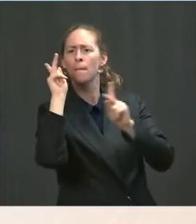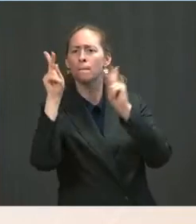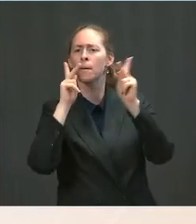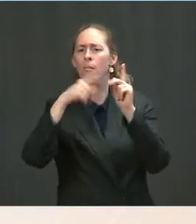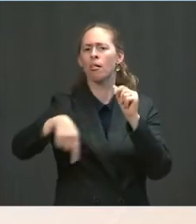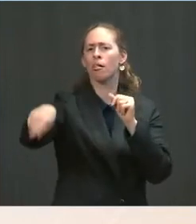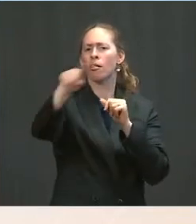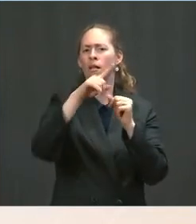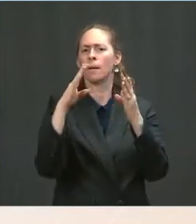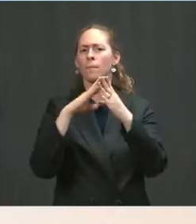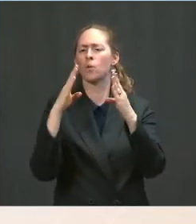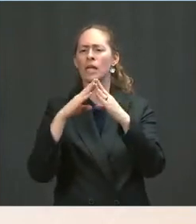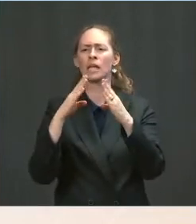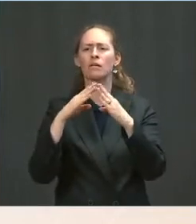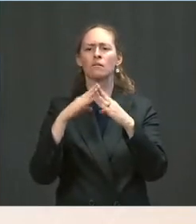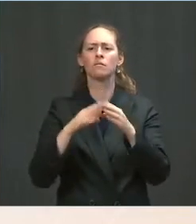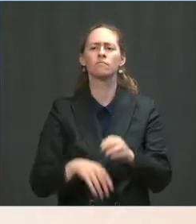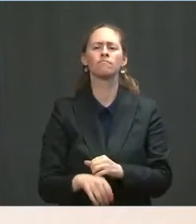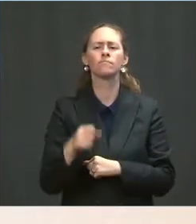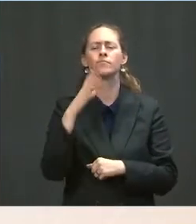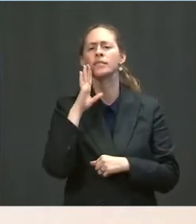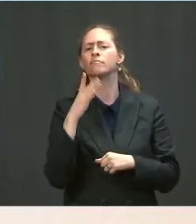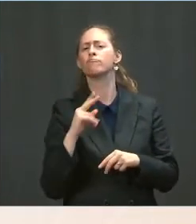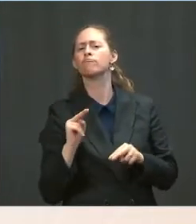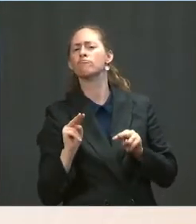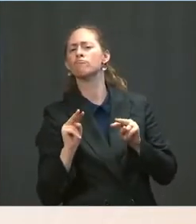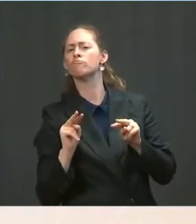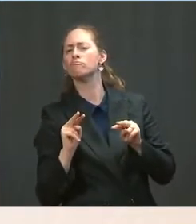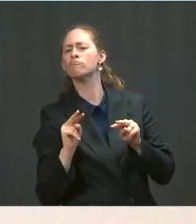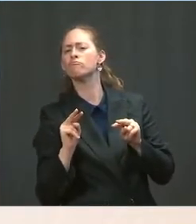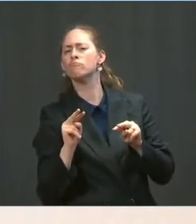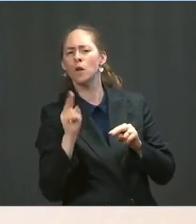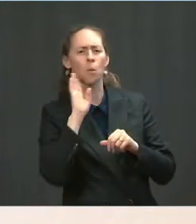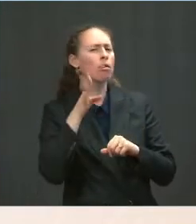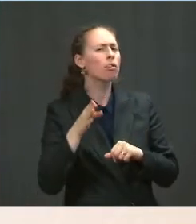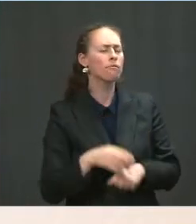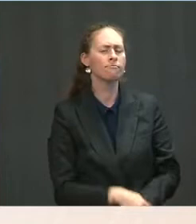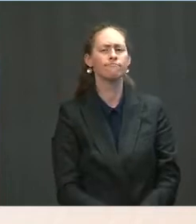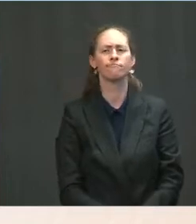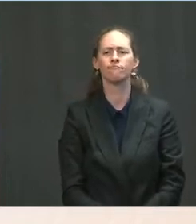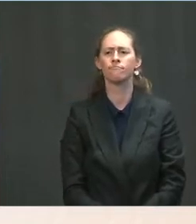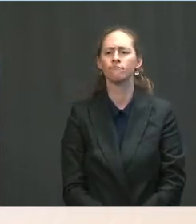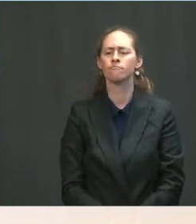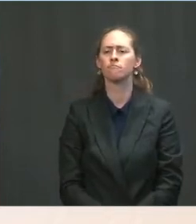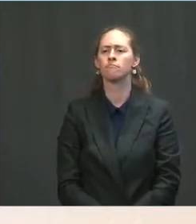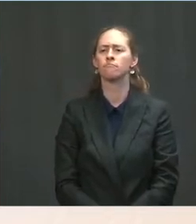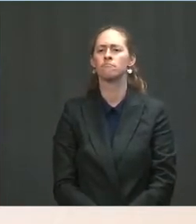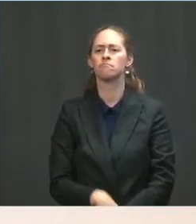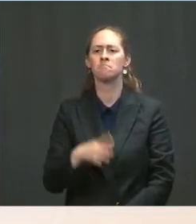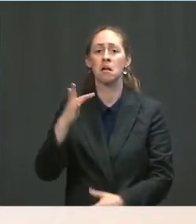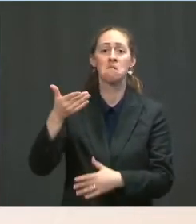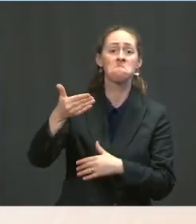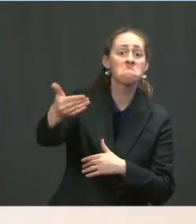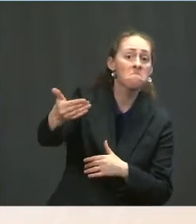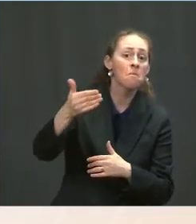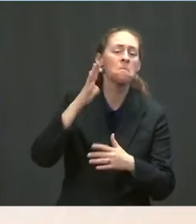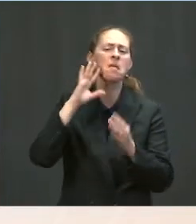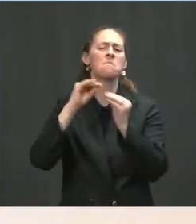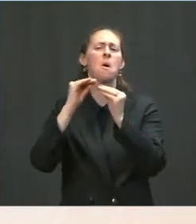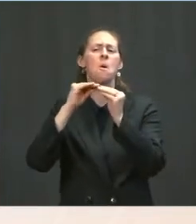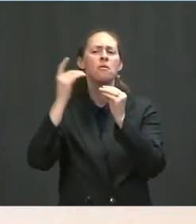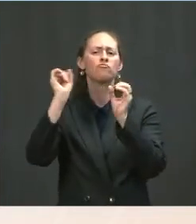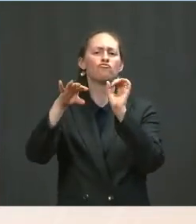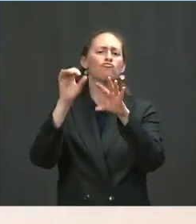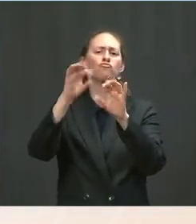so we're going to keep an eye on that. We're going to stay focused on that as well. And we should have more to share on the Guatemala